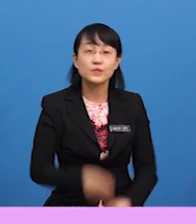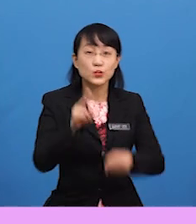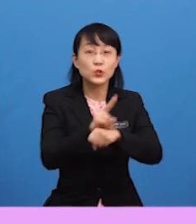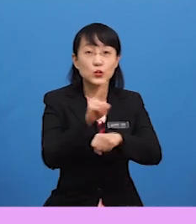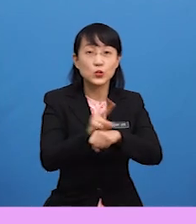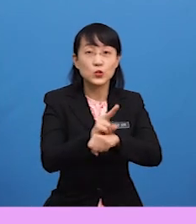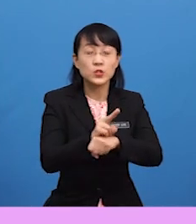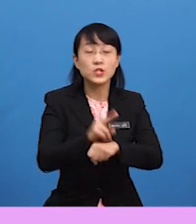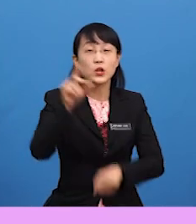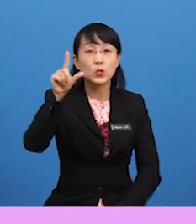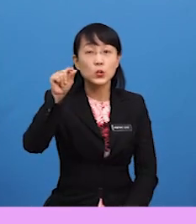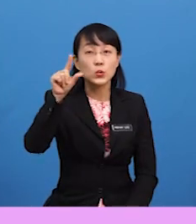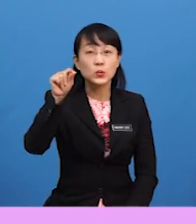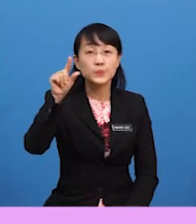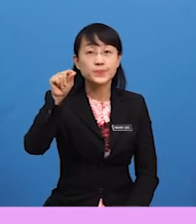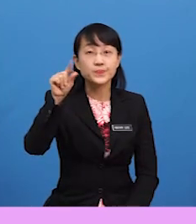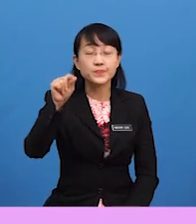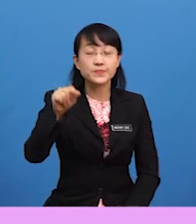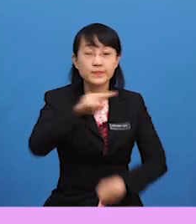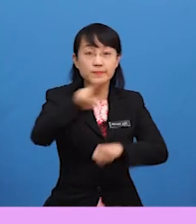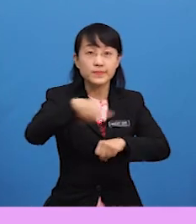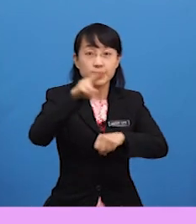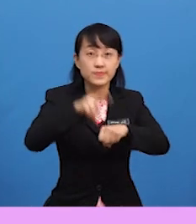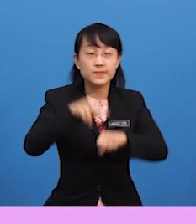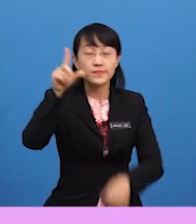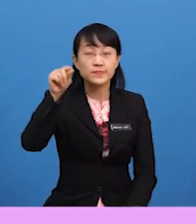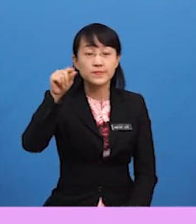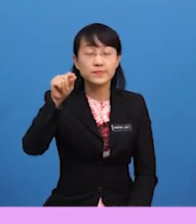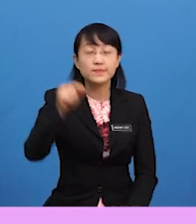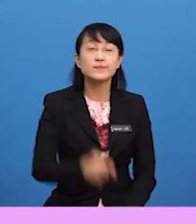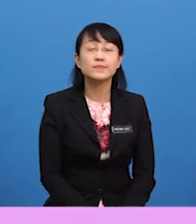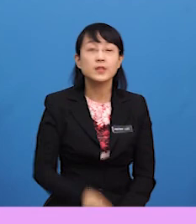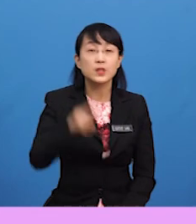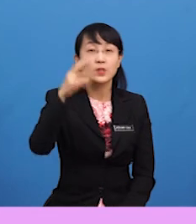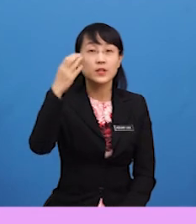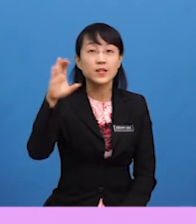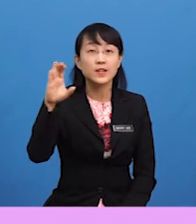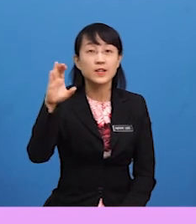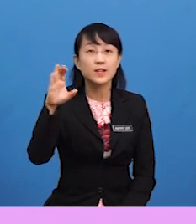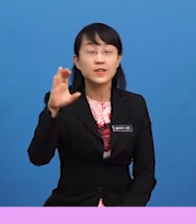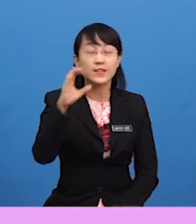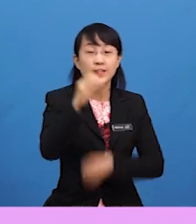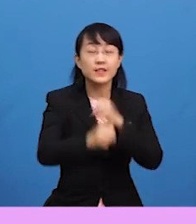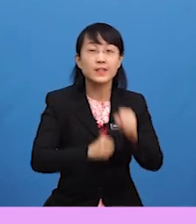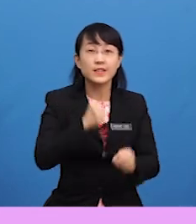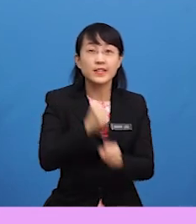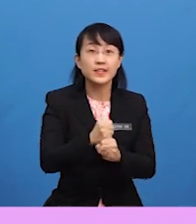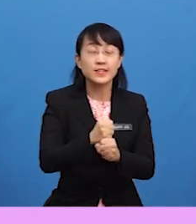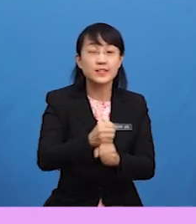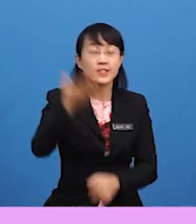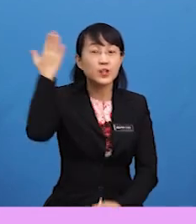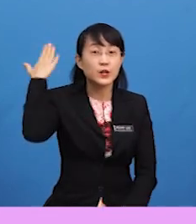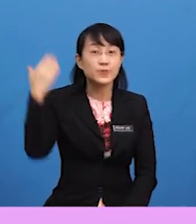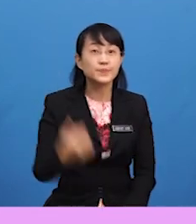natural glues come from 200,000 years ago. Our ancestors in Italy used birch